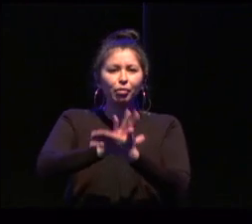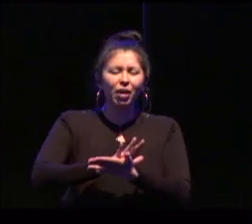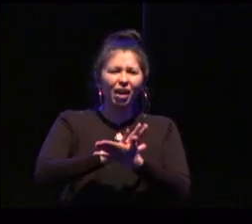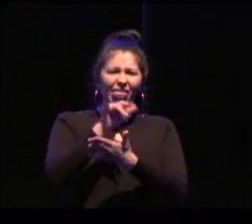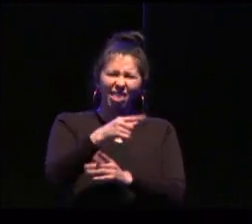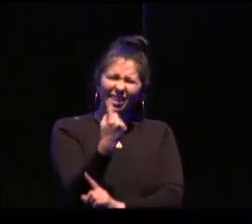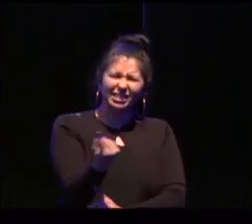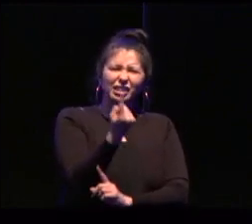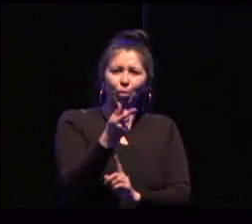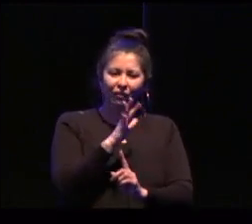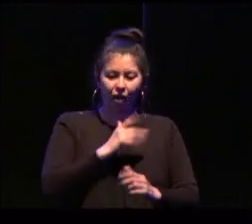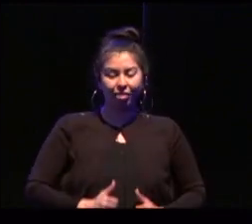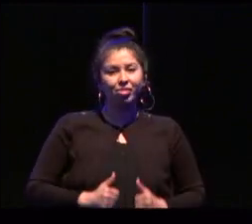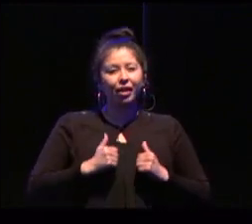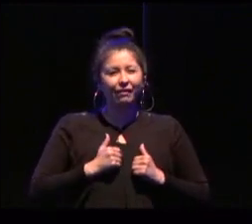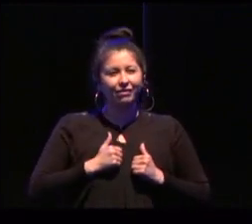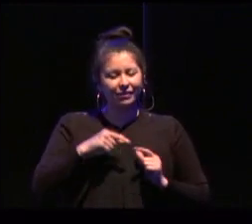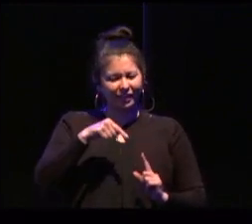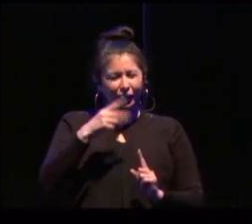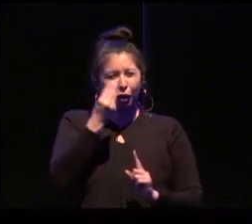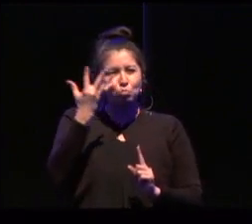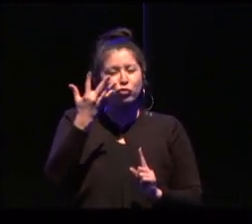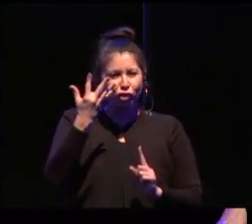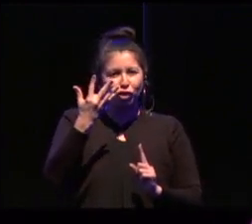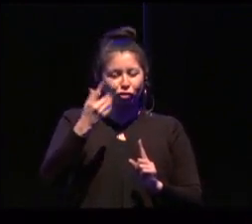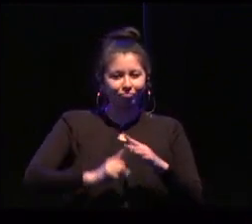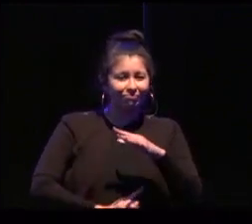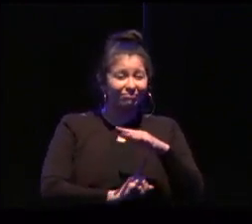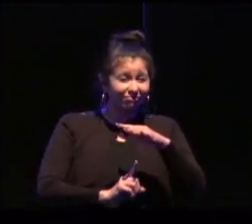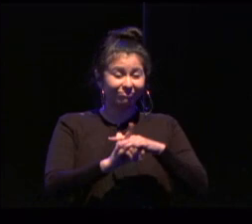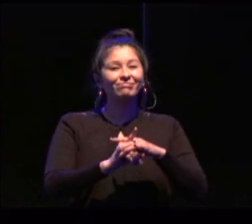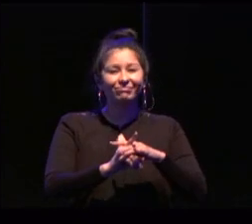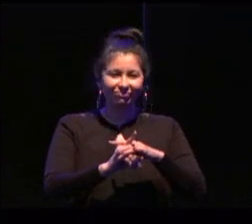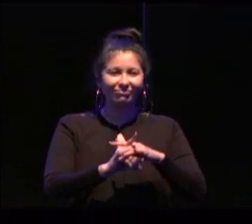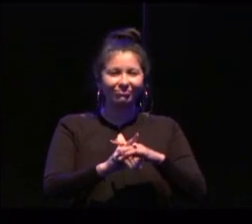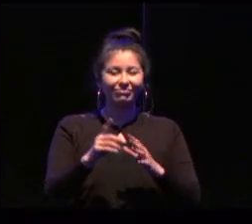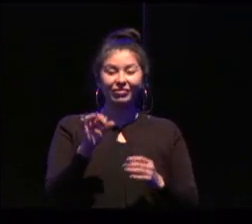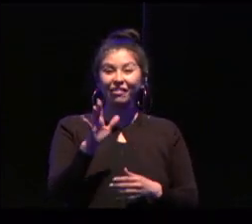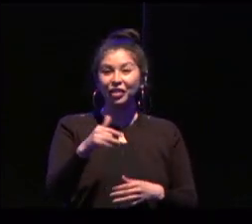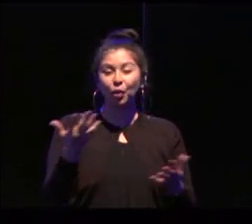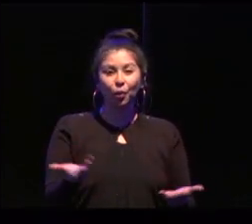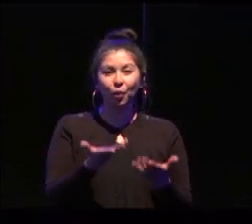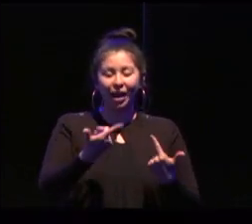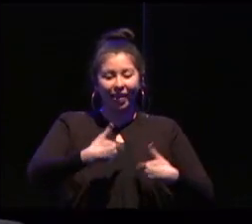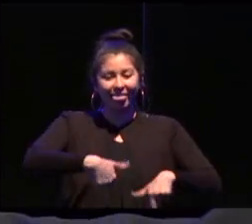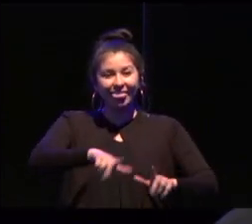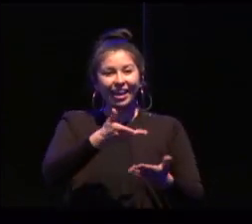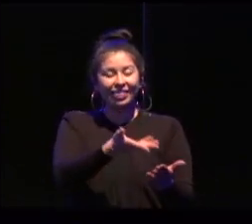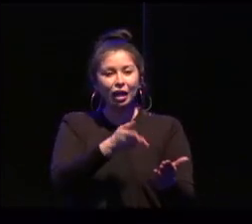very somethingness of our life. It's a beautiful manifestation of let there